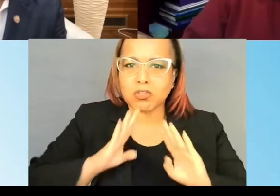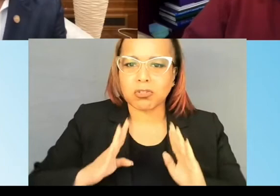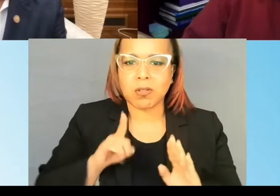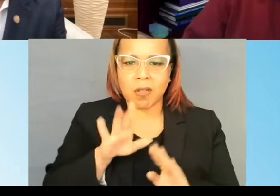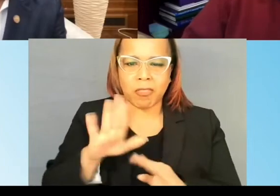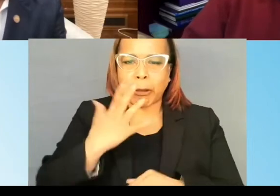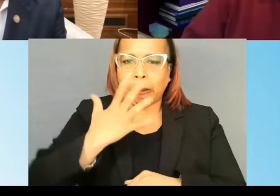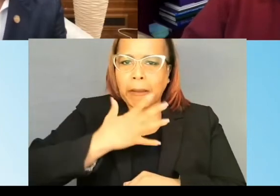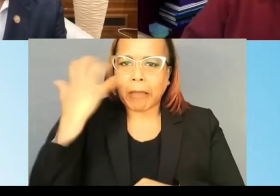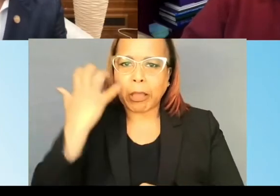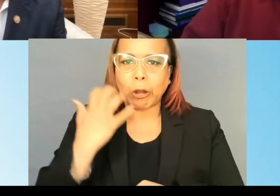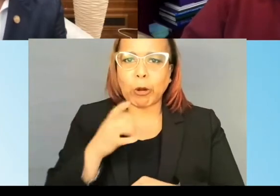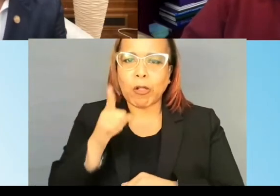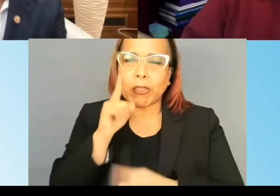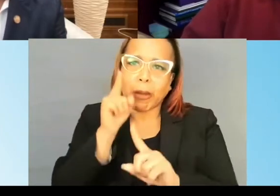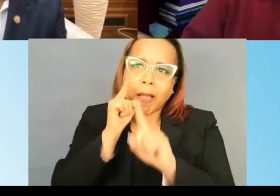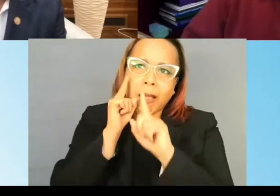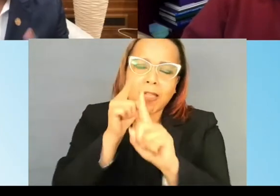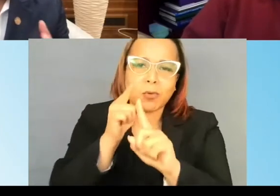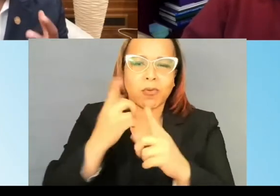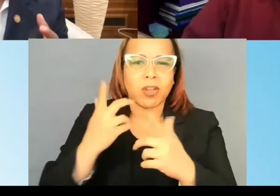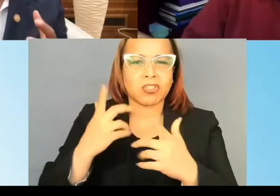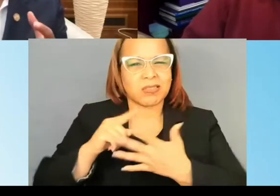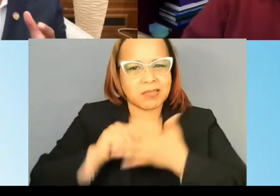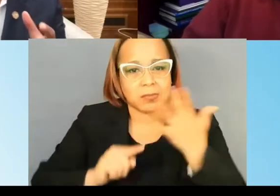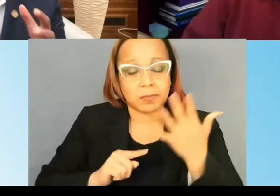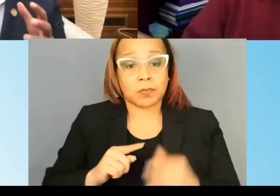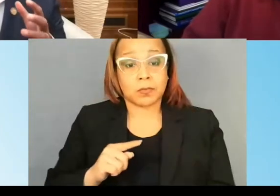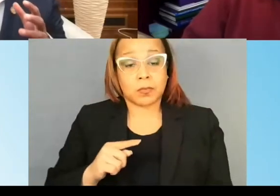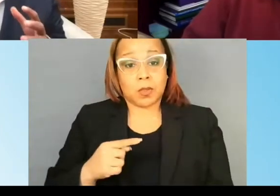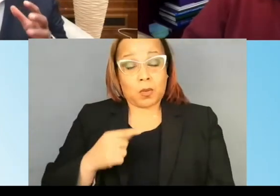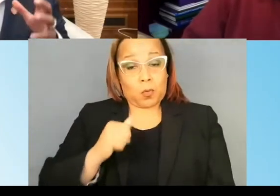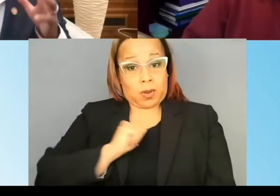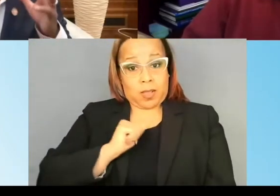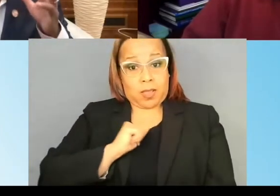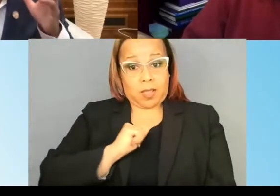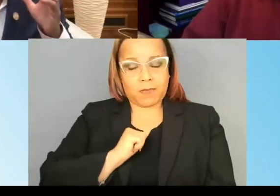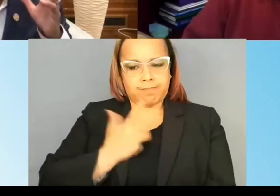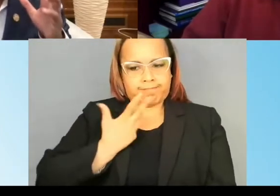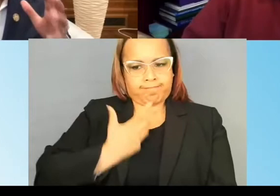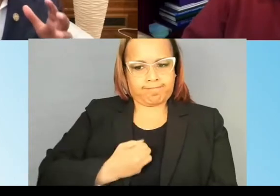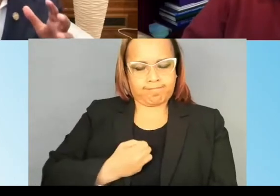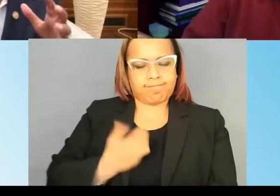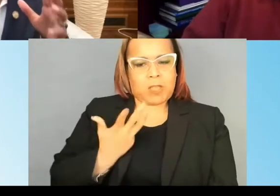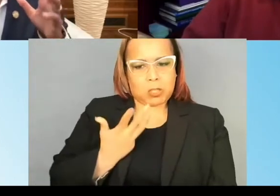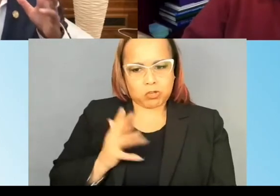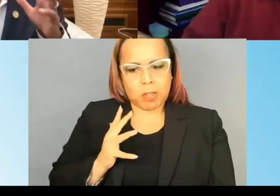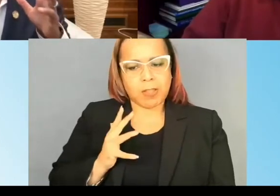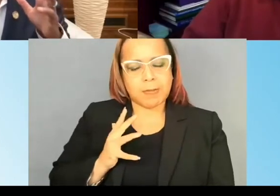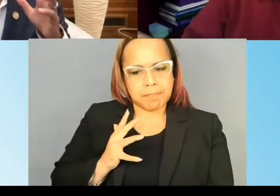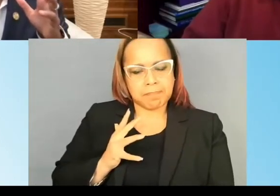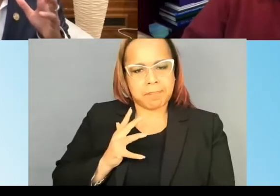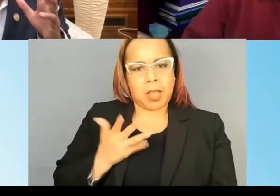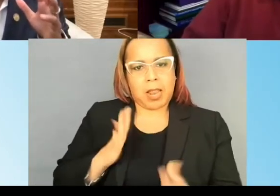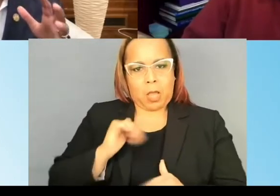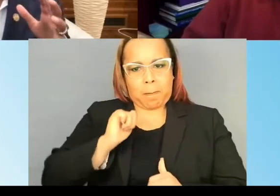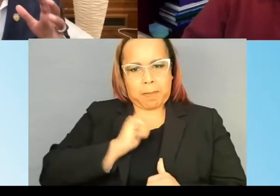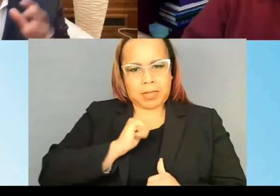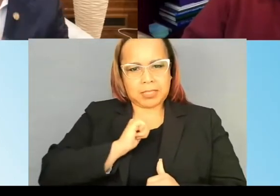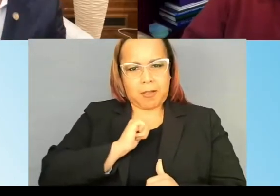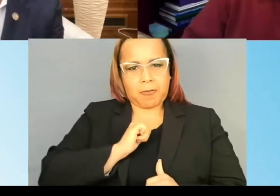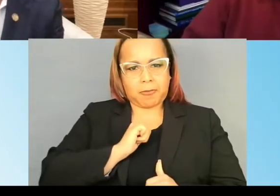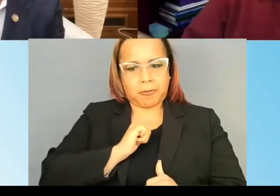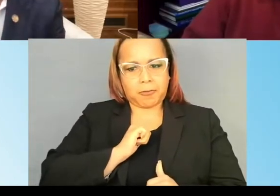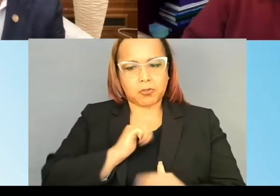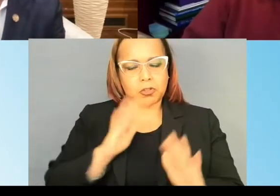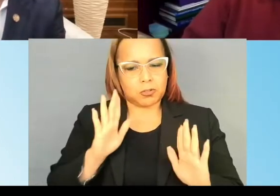what their aspirations are. When I've held back and just allowed myself the